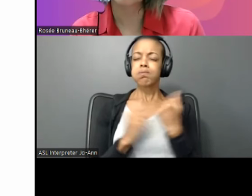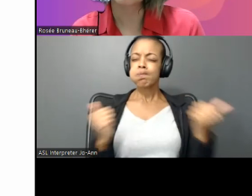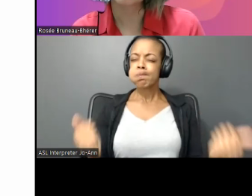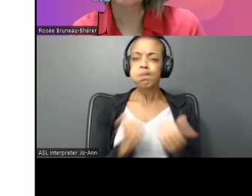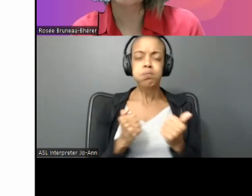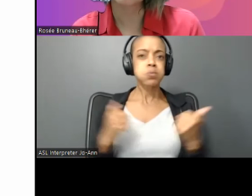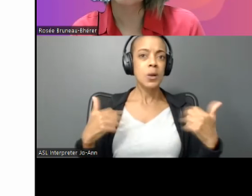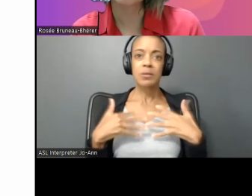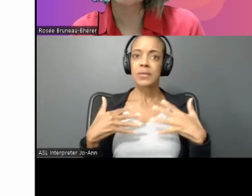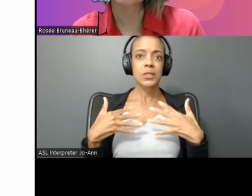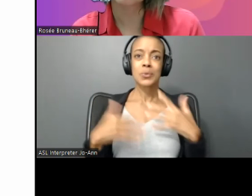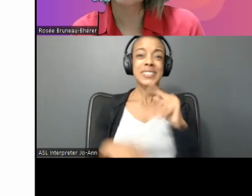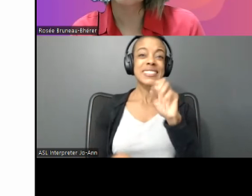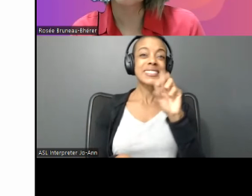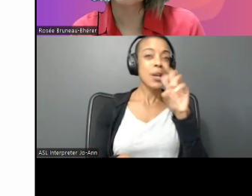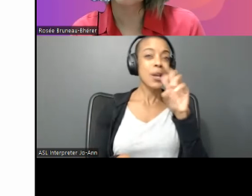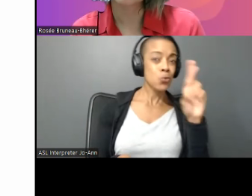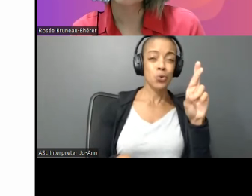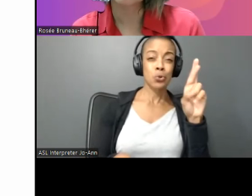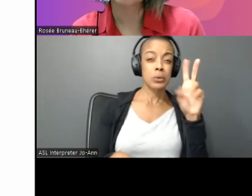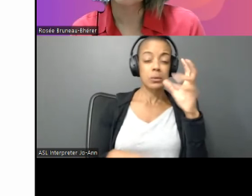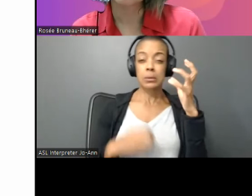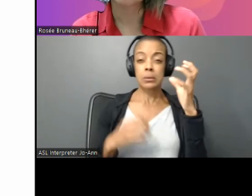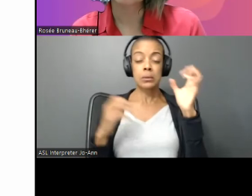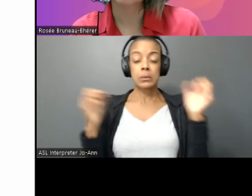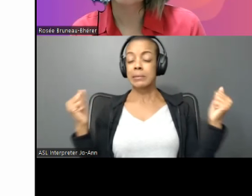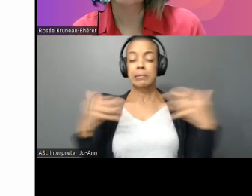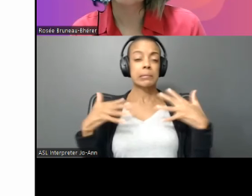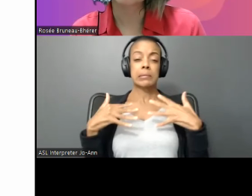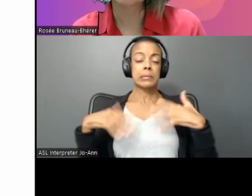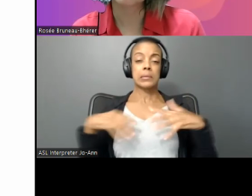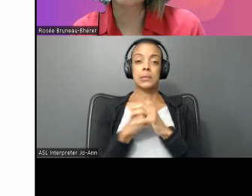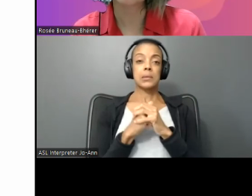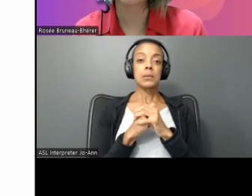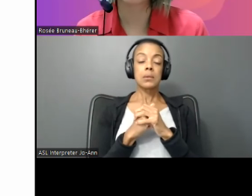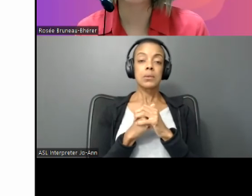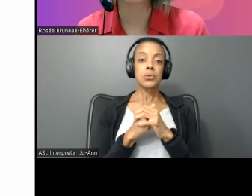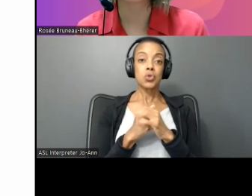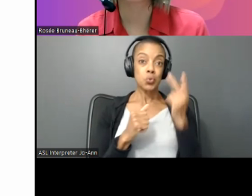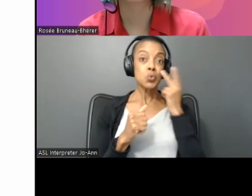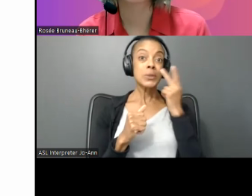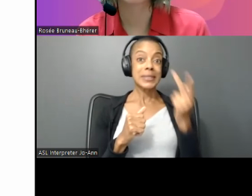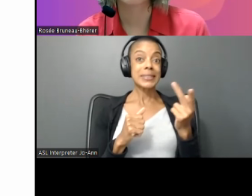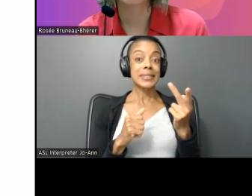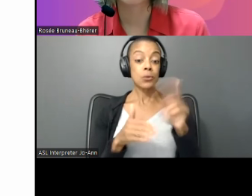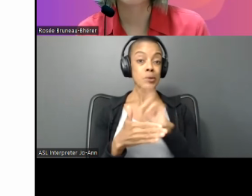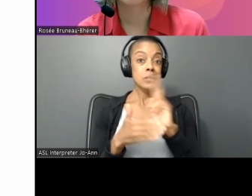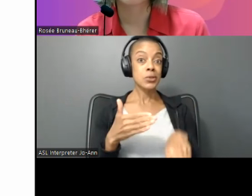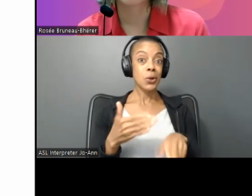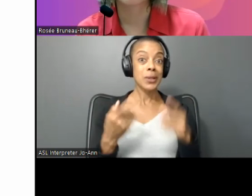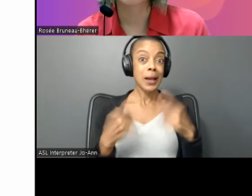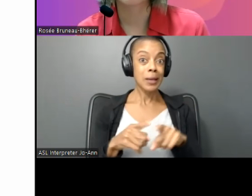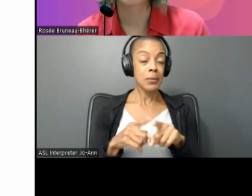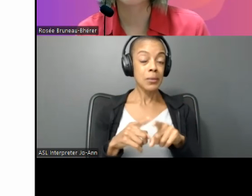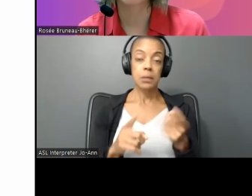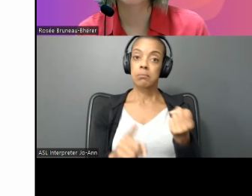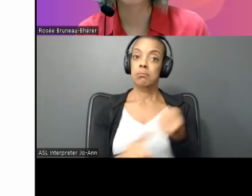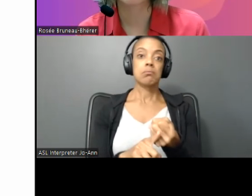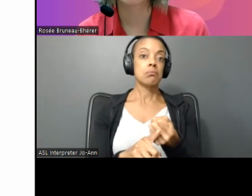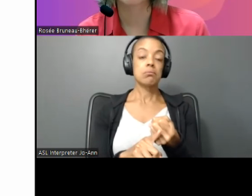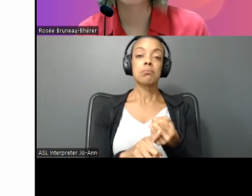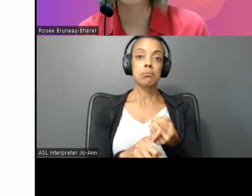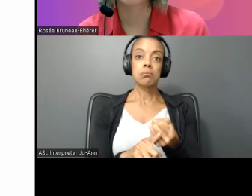terror even. So for these children, we might be able to observe that the aftermath are very concrete when we're talking about